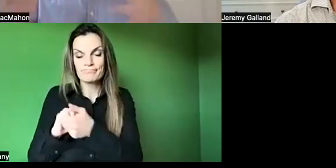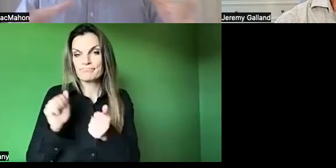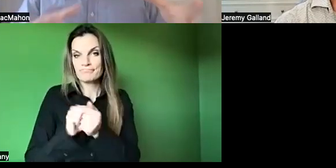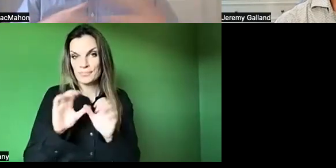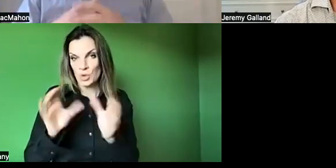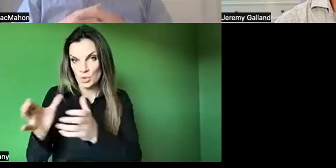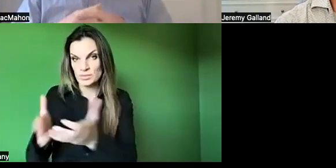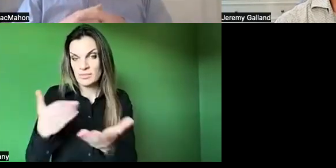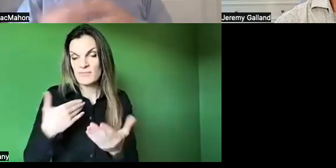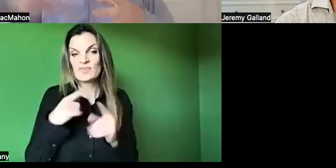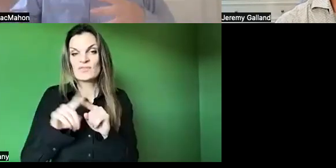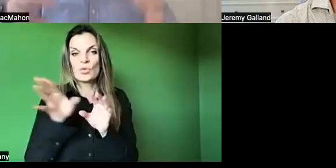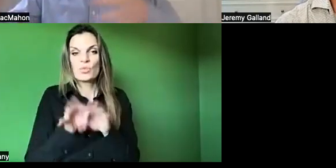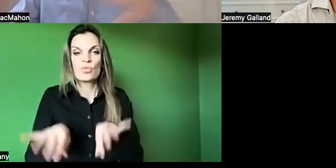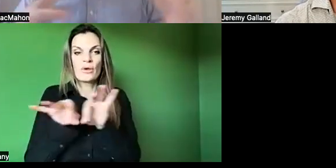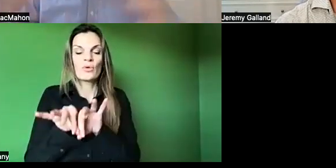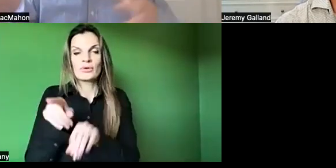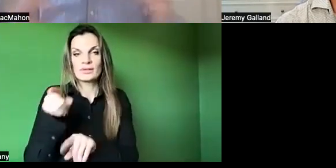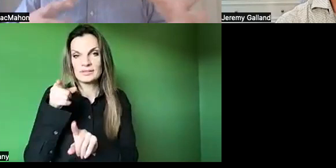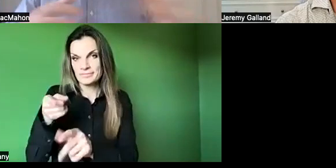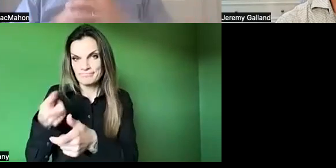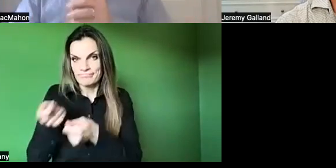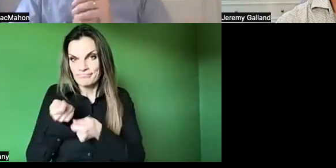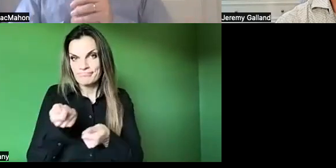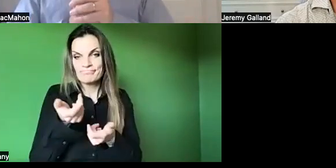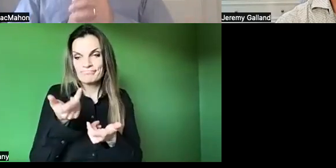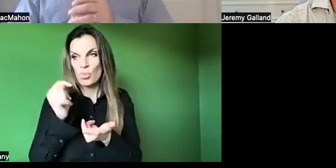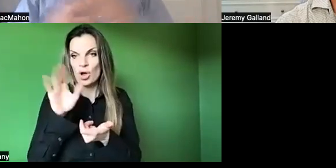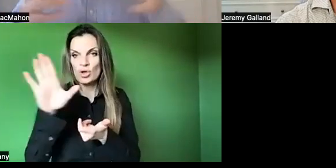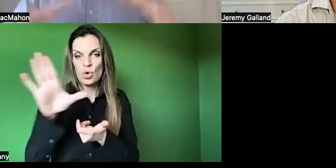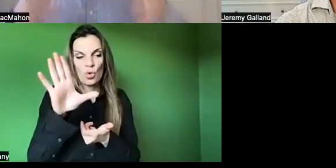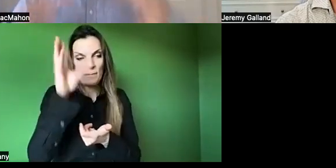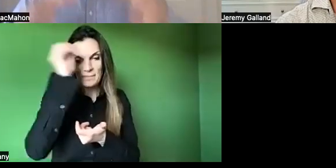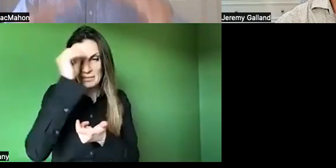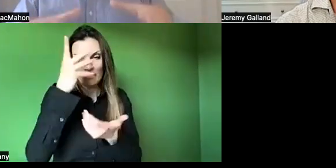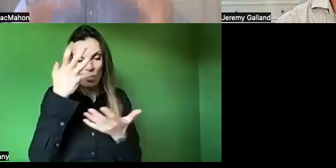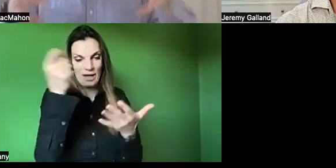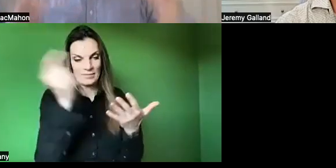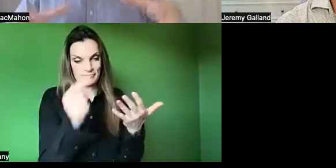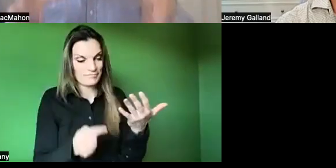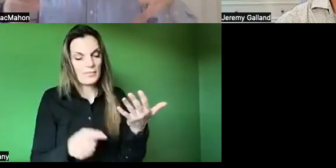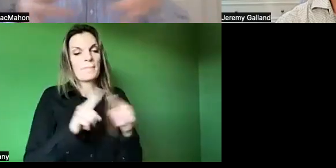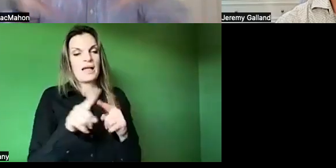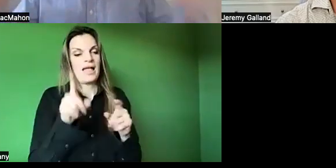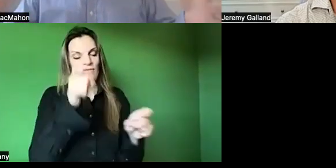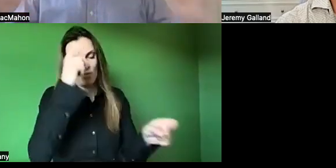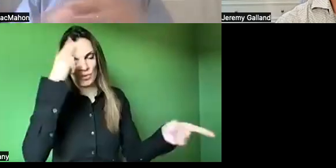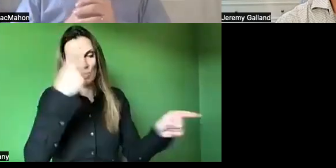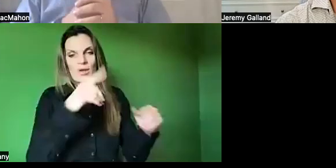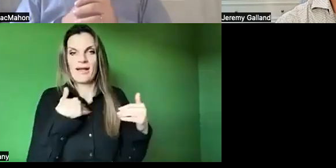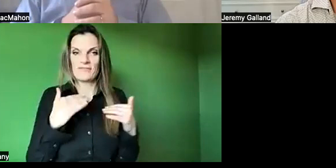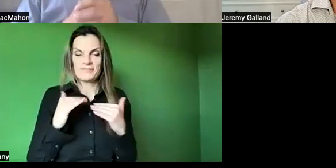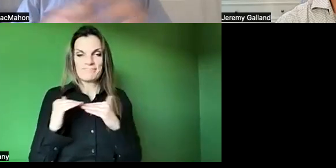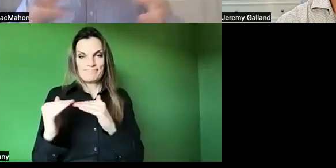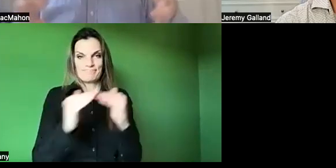might have different priorities, that might be pulling in different directions, finding common ground within the